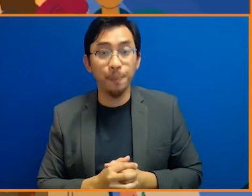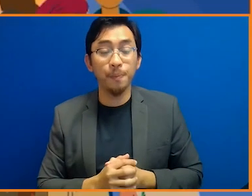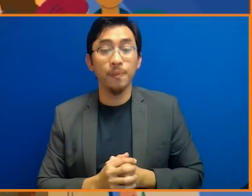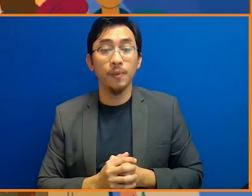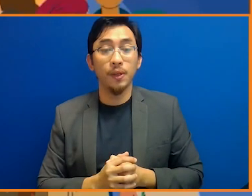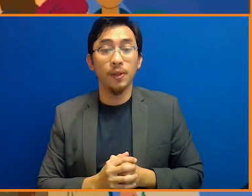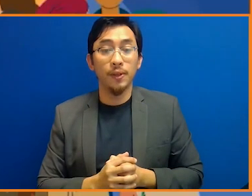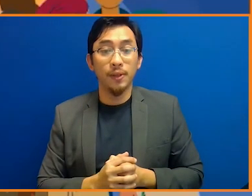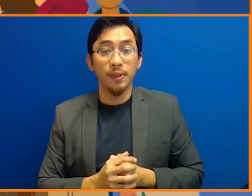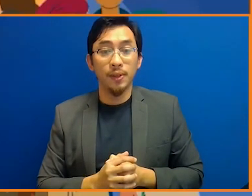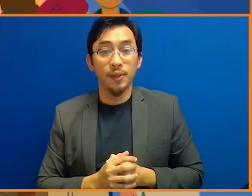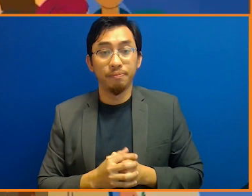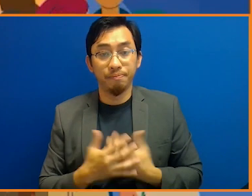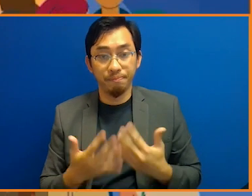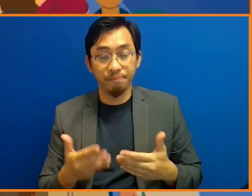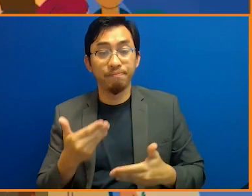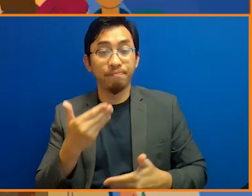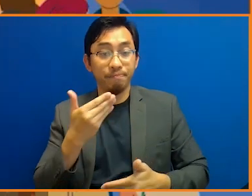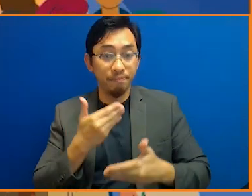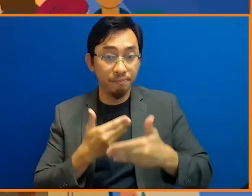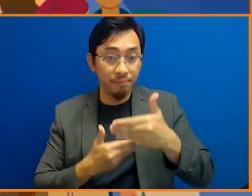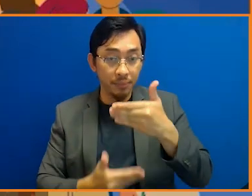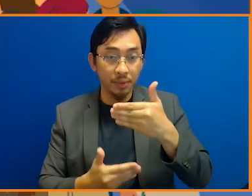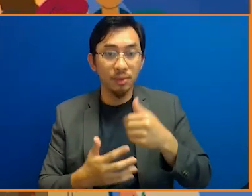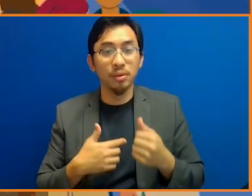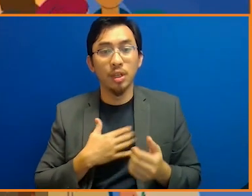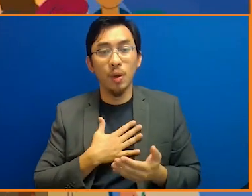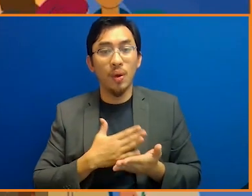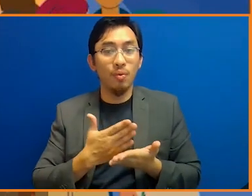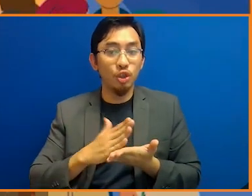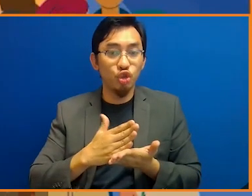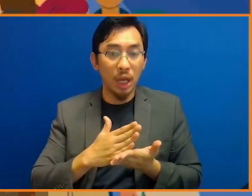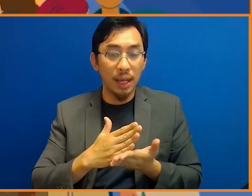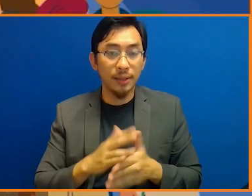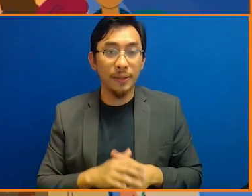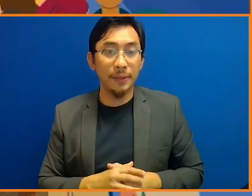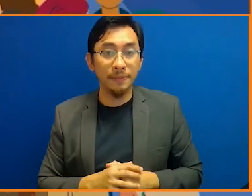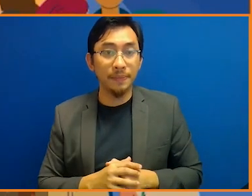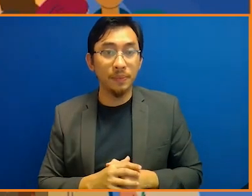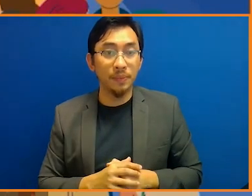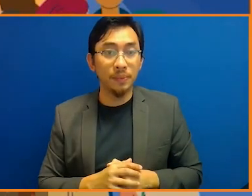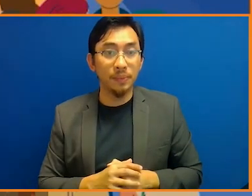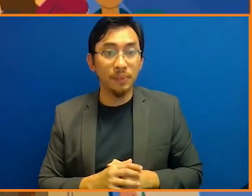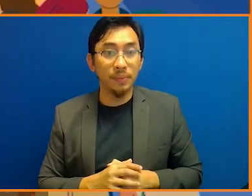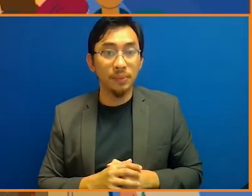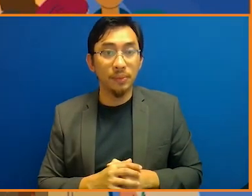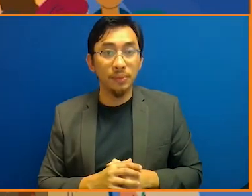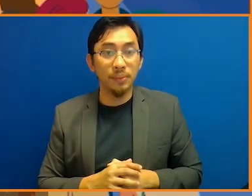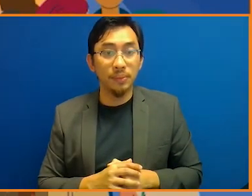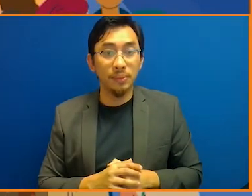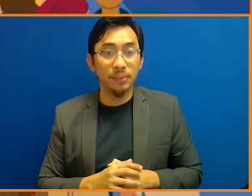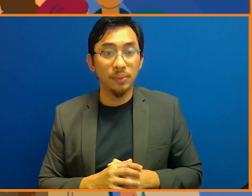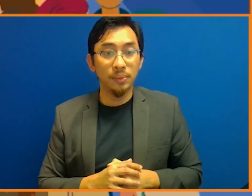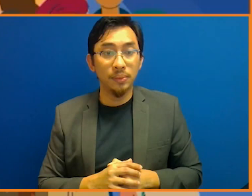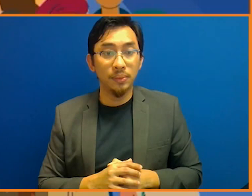So these slides, these two slides, just would like to share you some